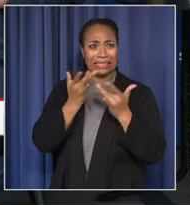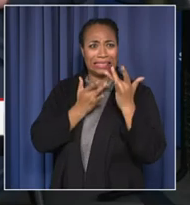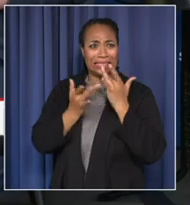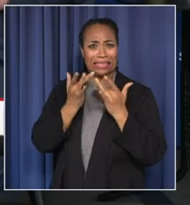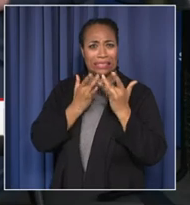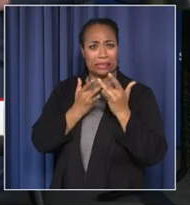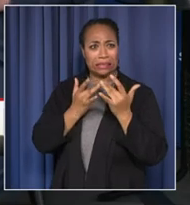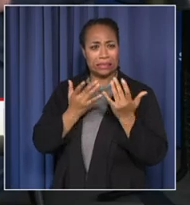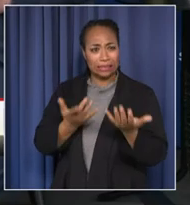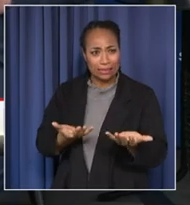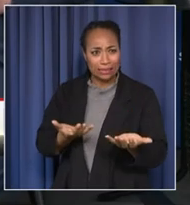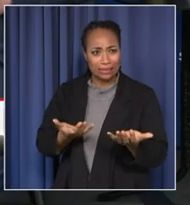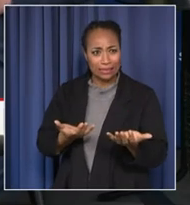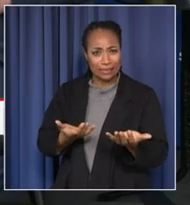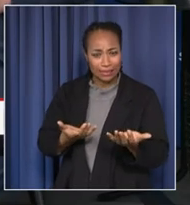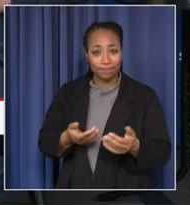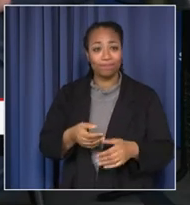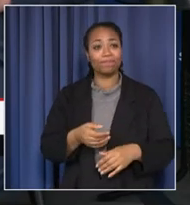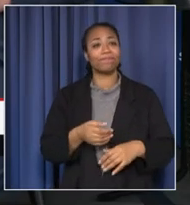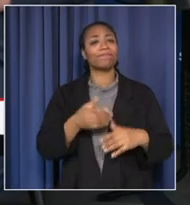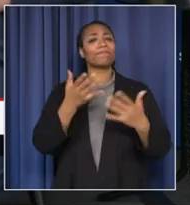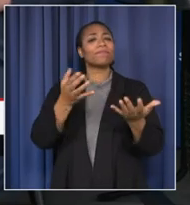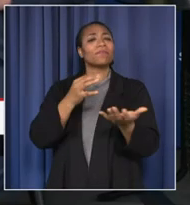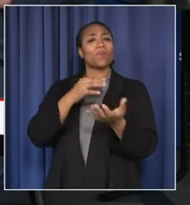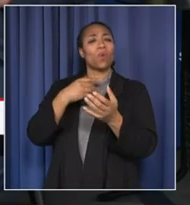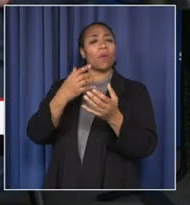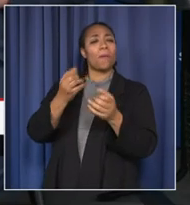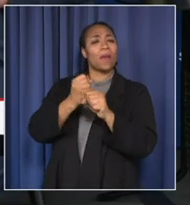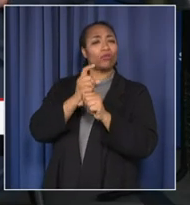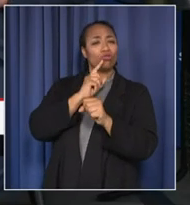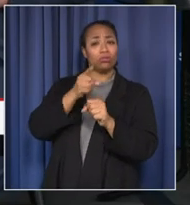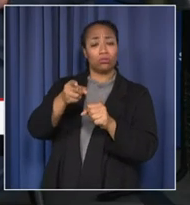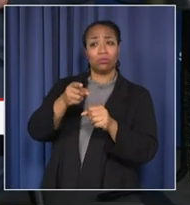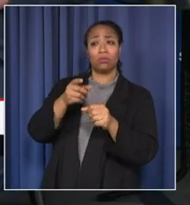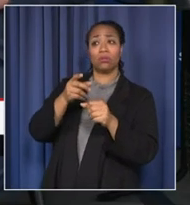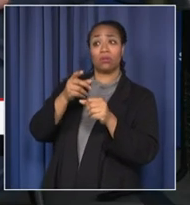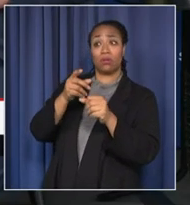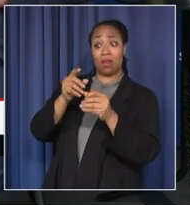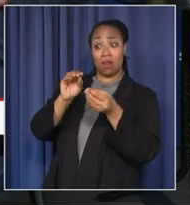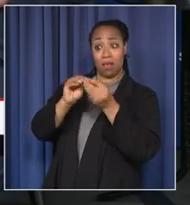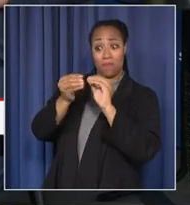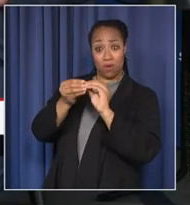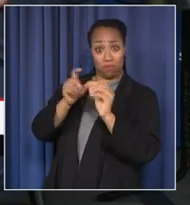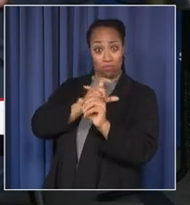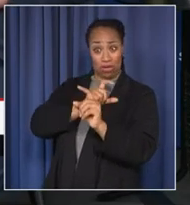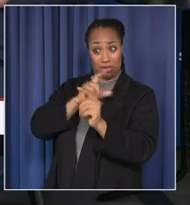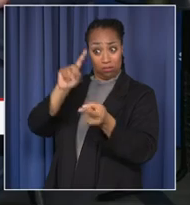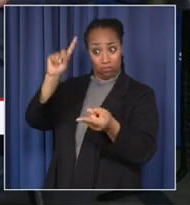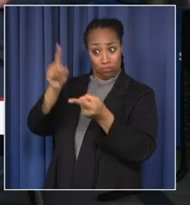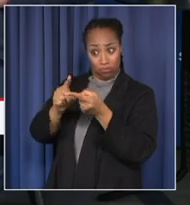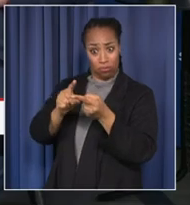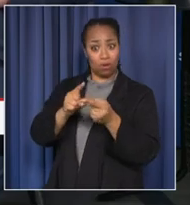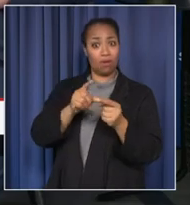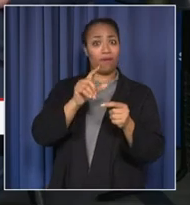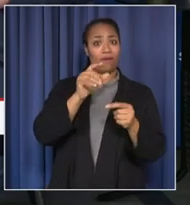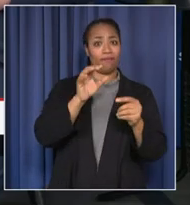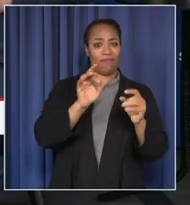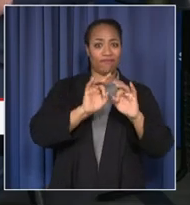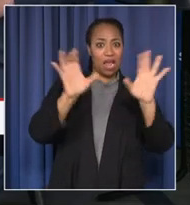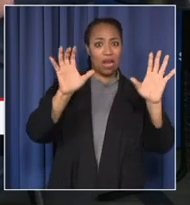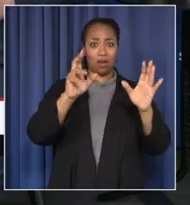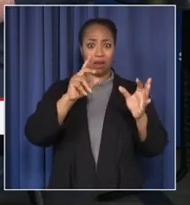shrink? Well, we put enough officers on the street, but unfortunately we do it in a less ideal